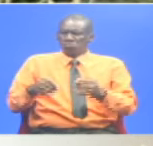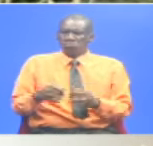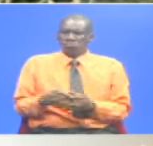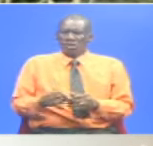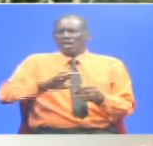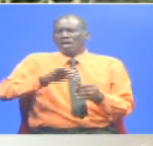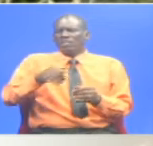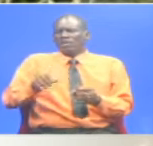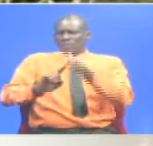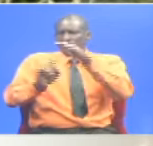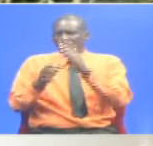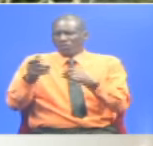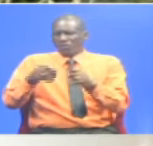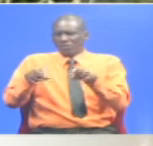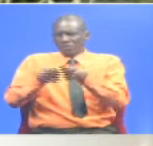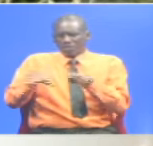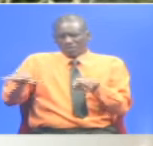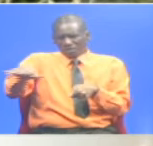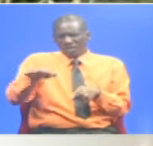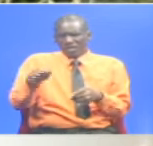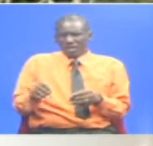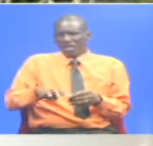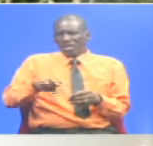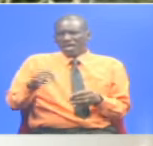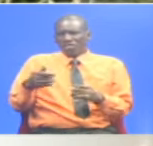Others, just from the same area,